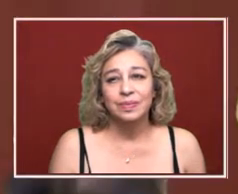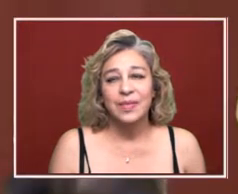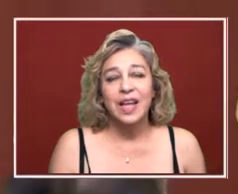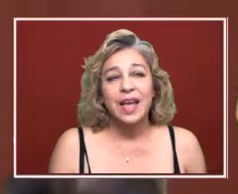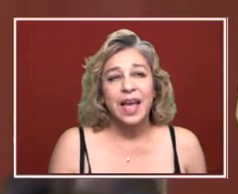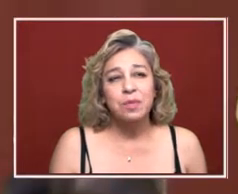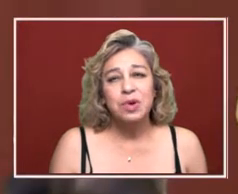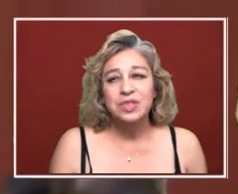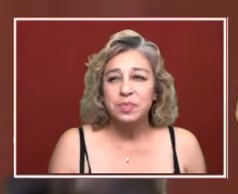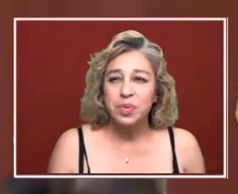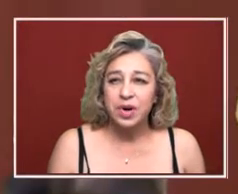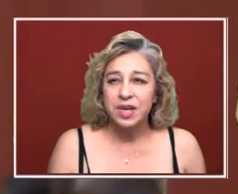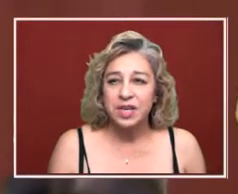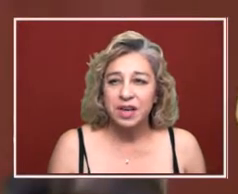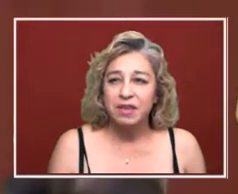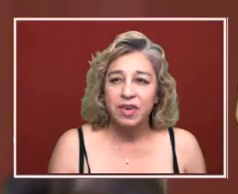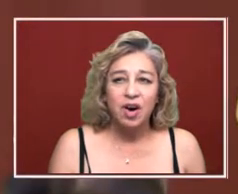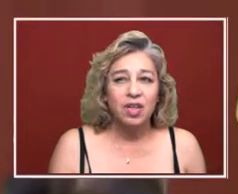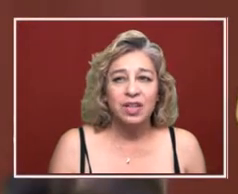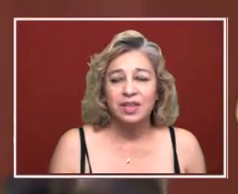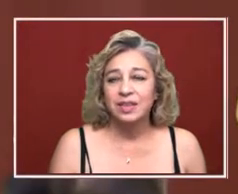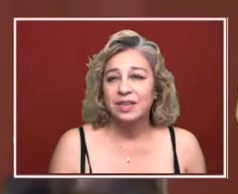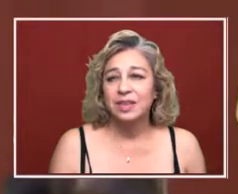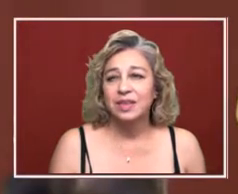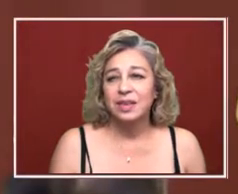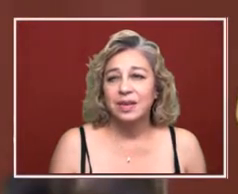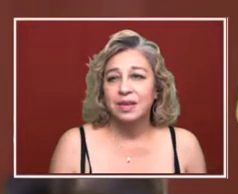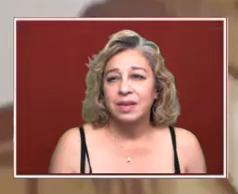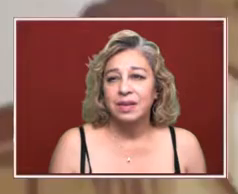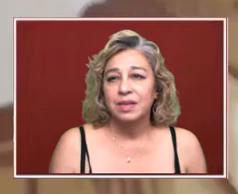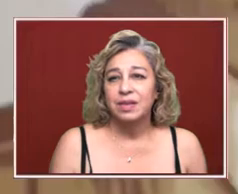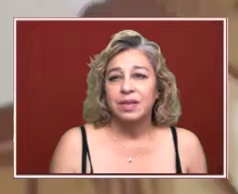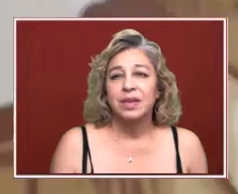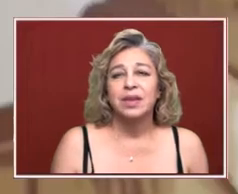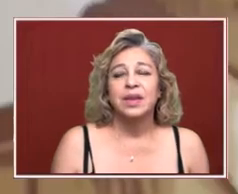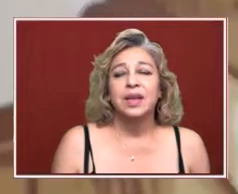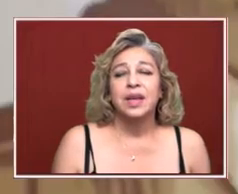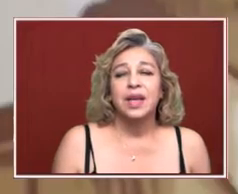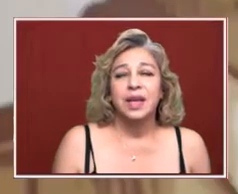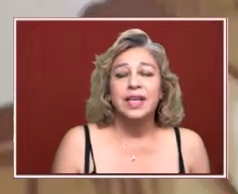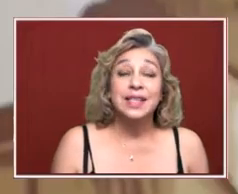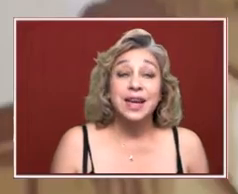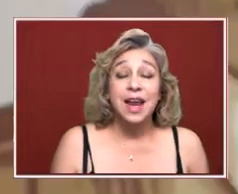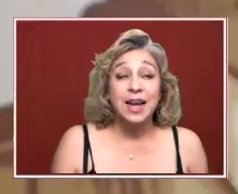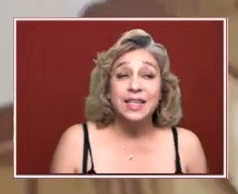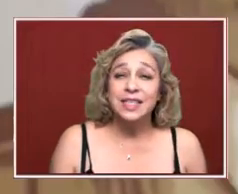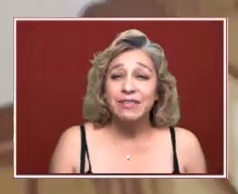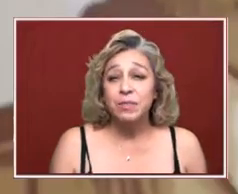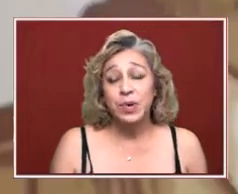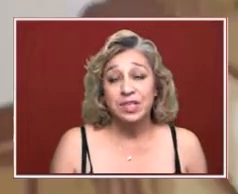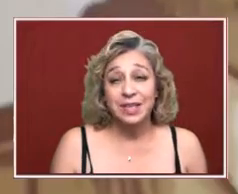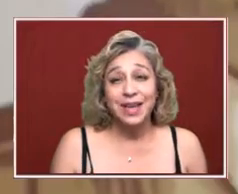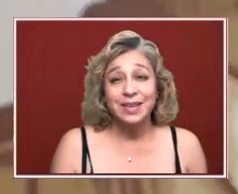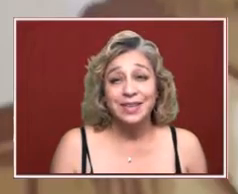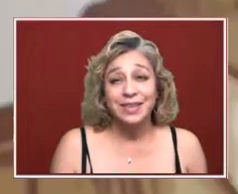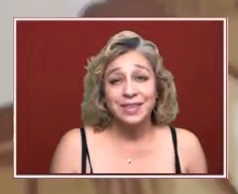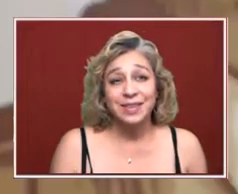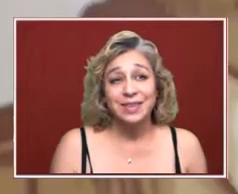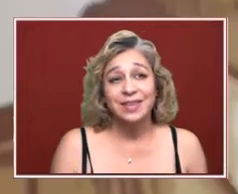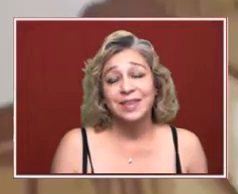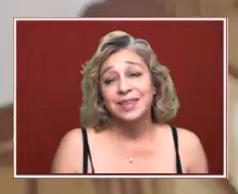importante es que en el 97% is that